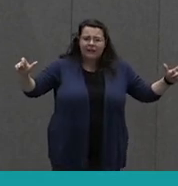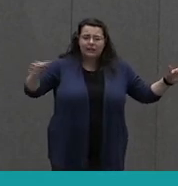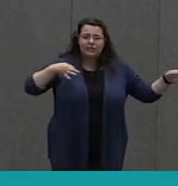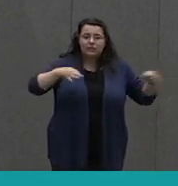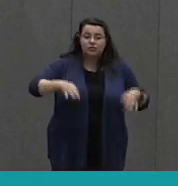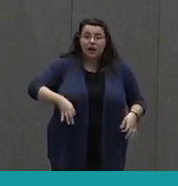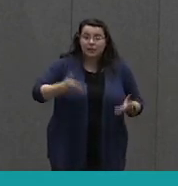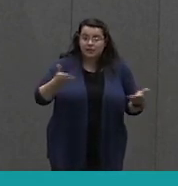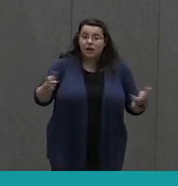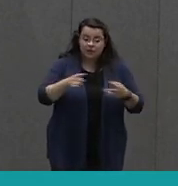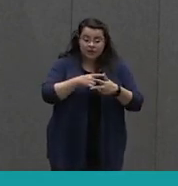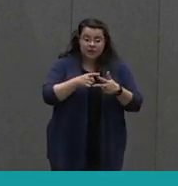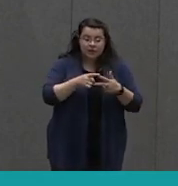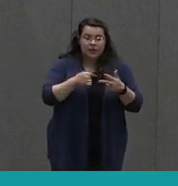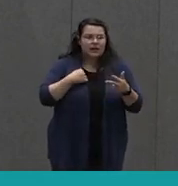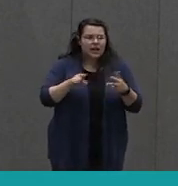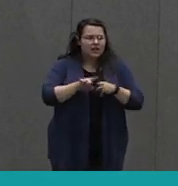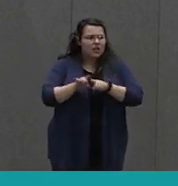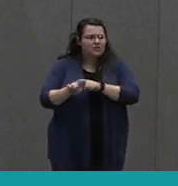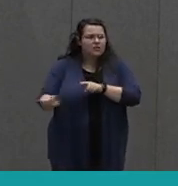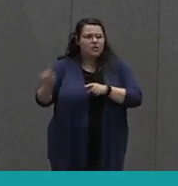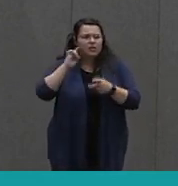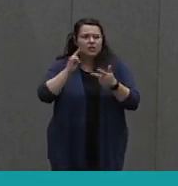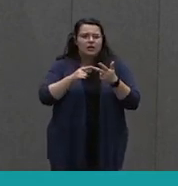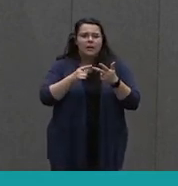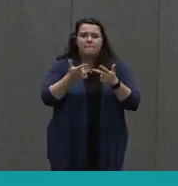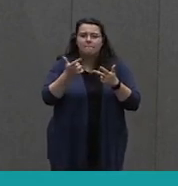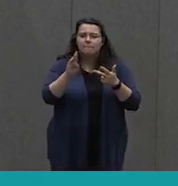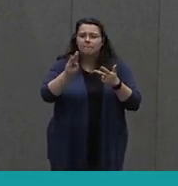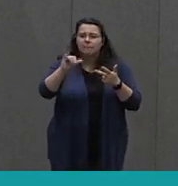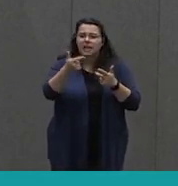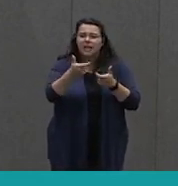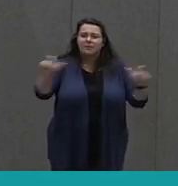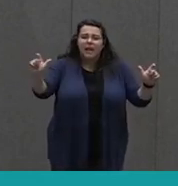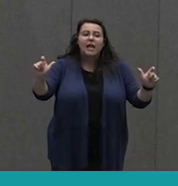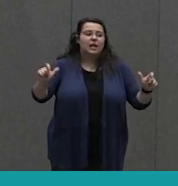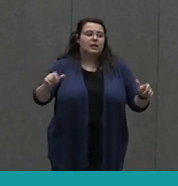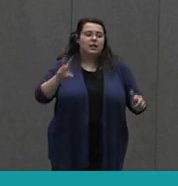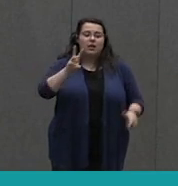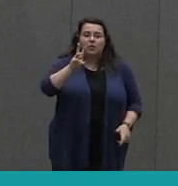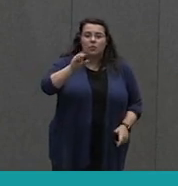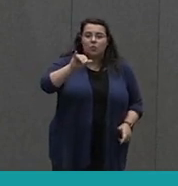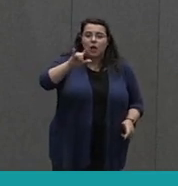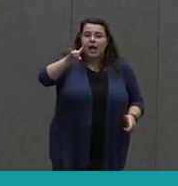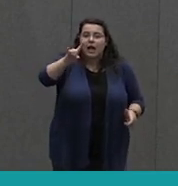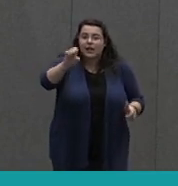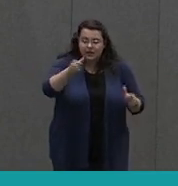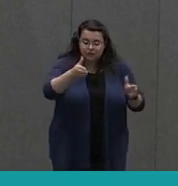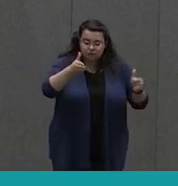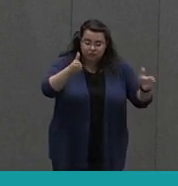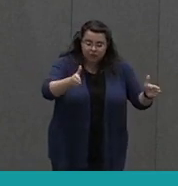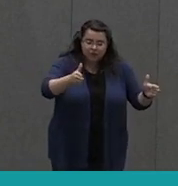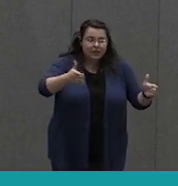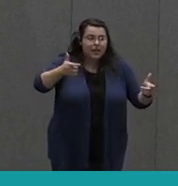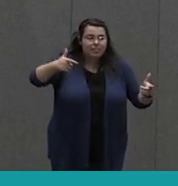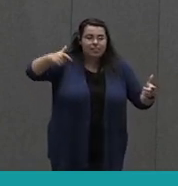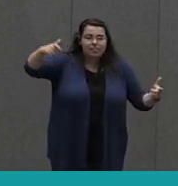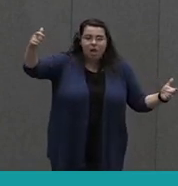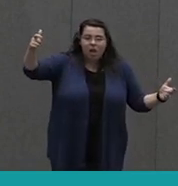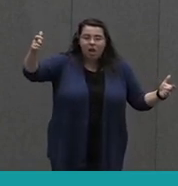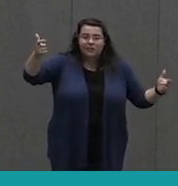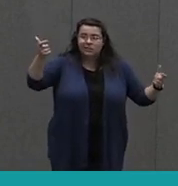Verbs. Adjectives are describers. They tell about something. I'm going to read another page, and we're going to